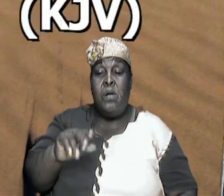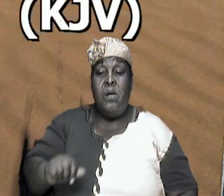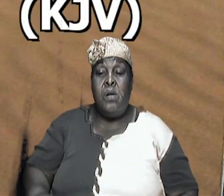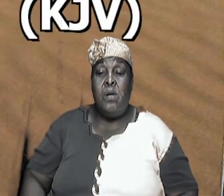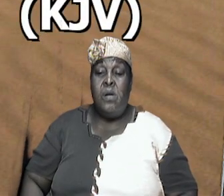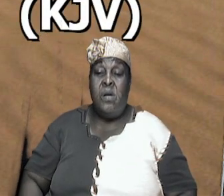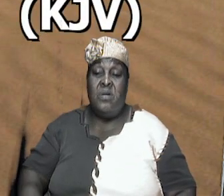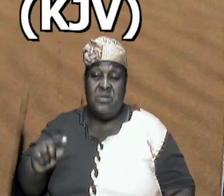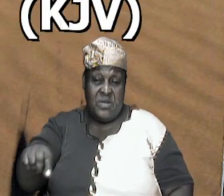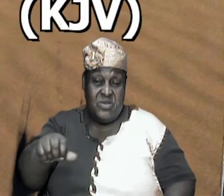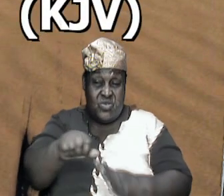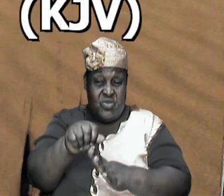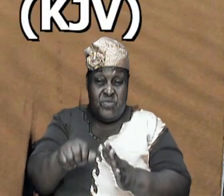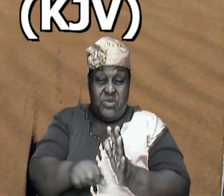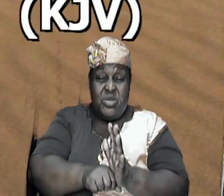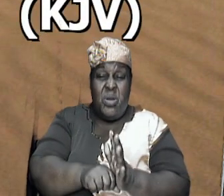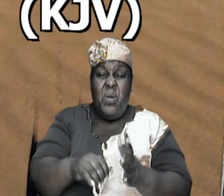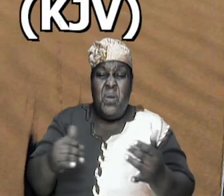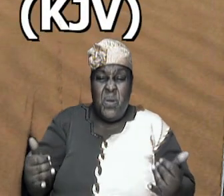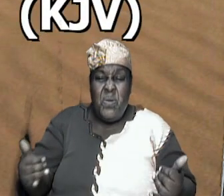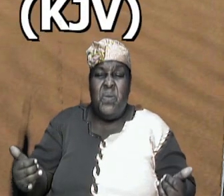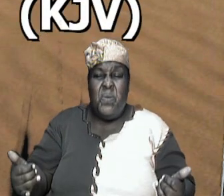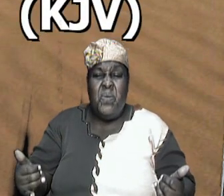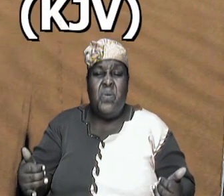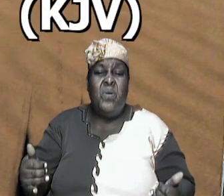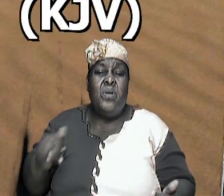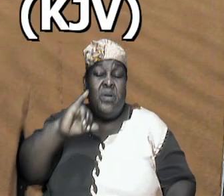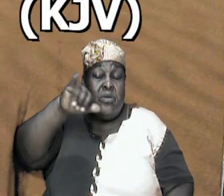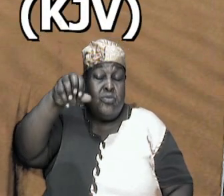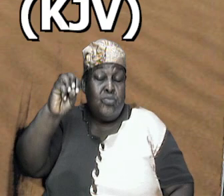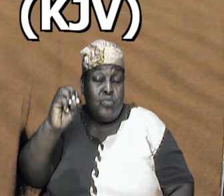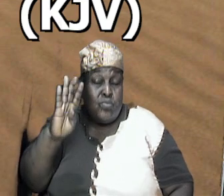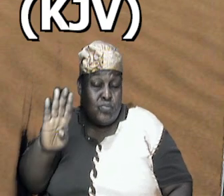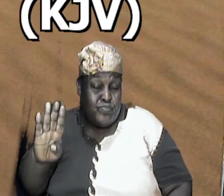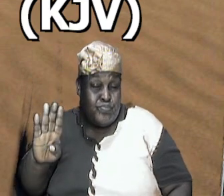This scripture now documents Job